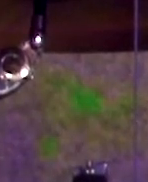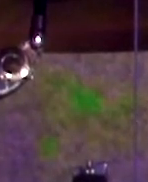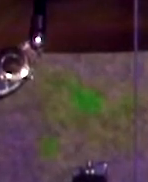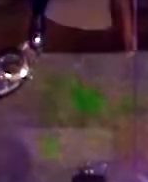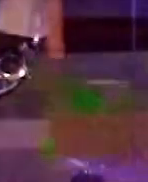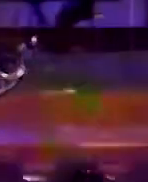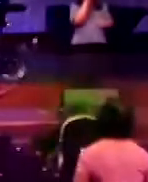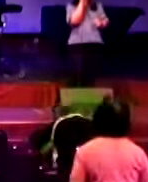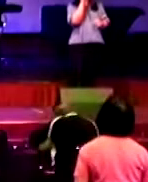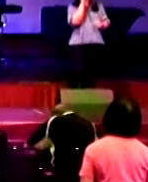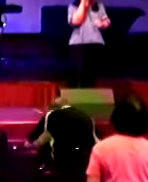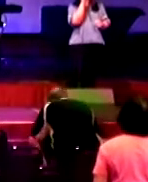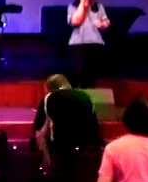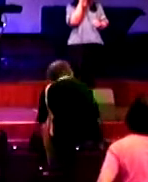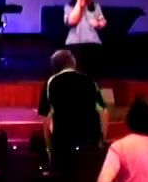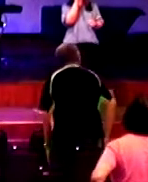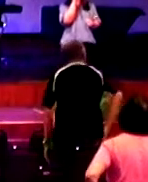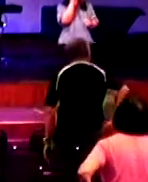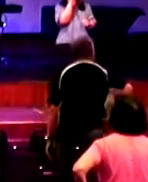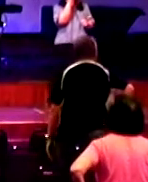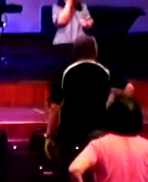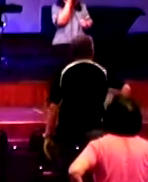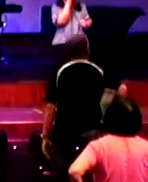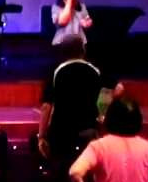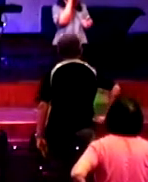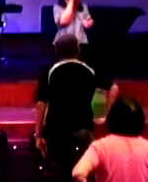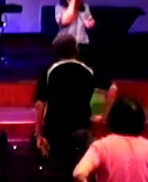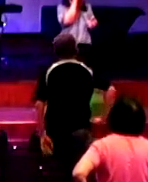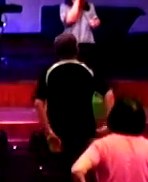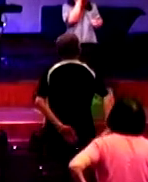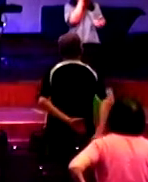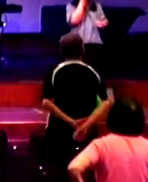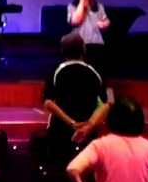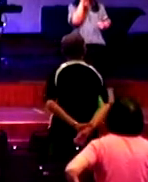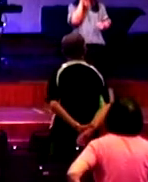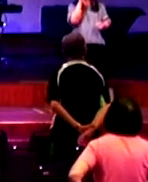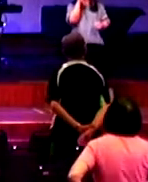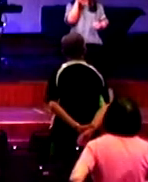Let's worship the Lord. Let's recommit ourselves to Him.